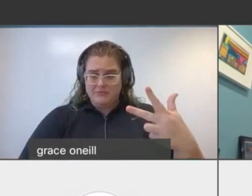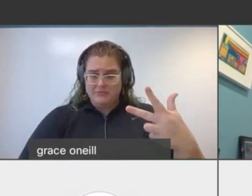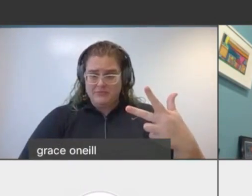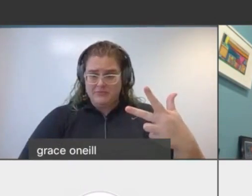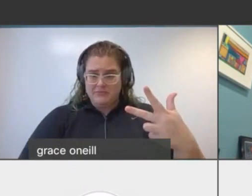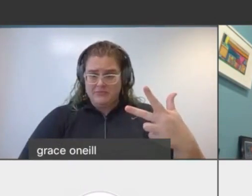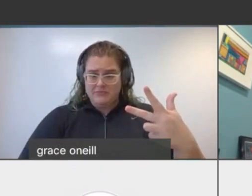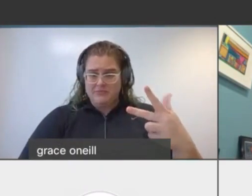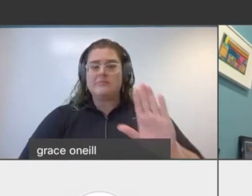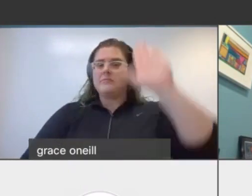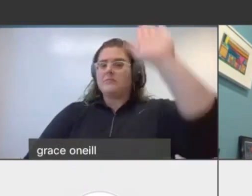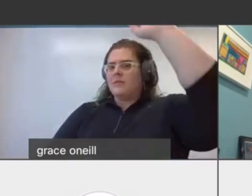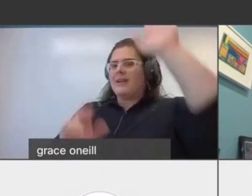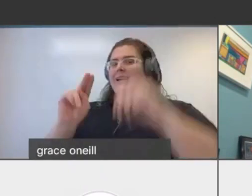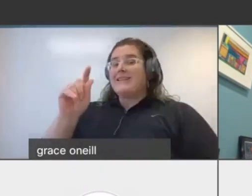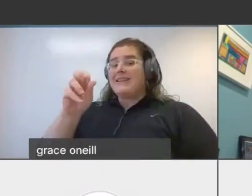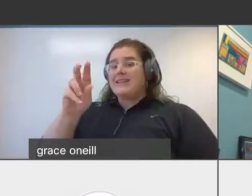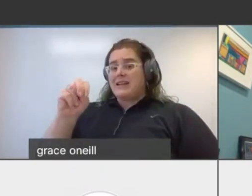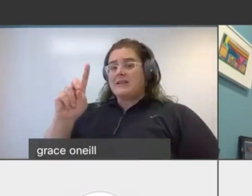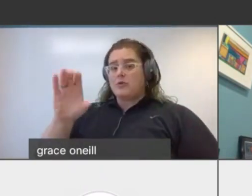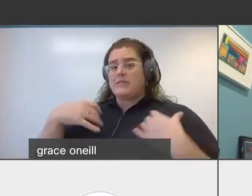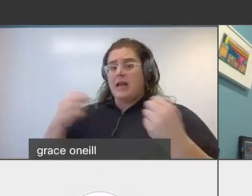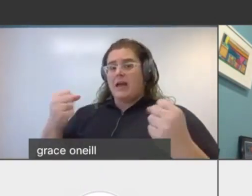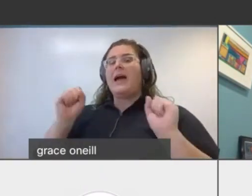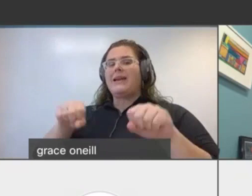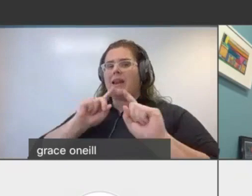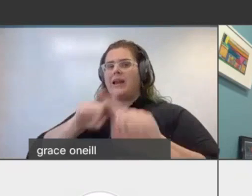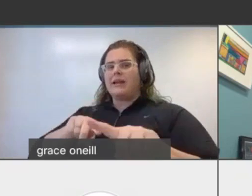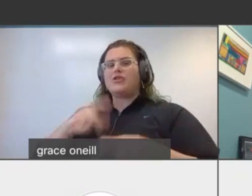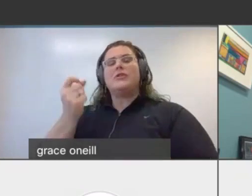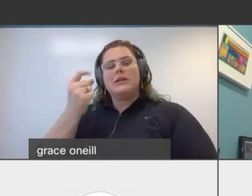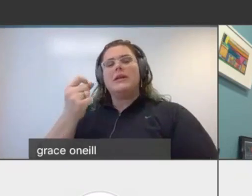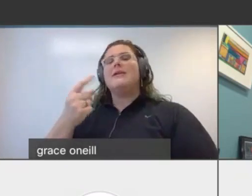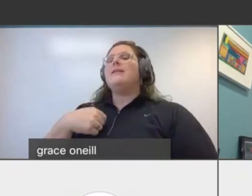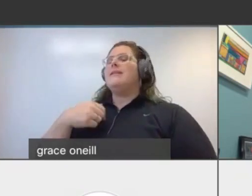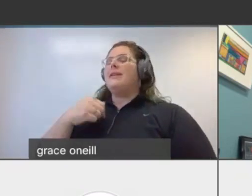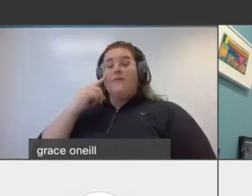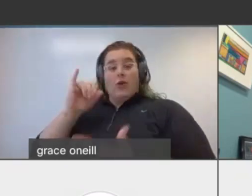I can answer that, Director Reese. In order for that to happen, the